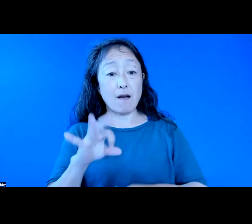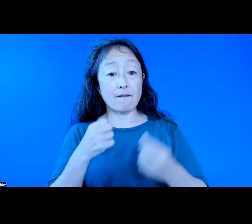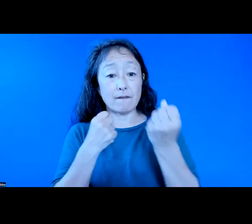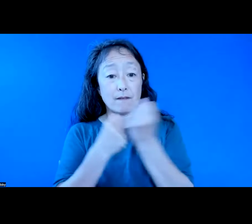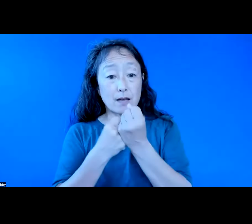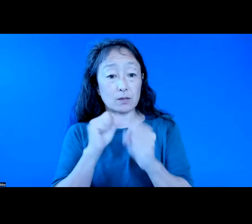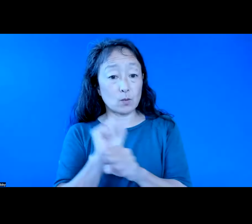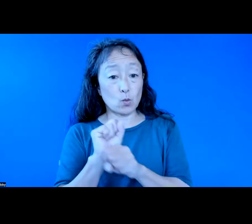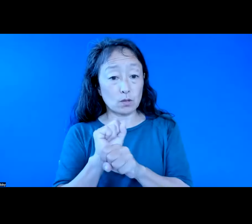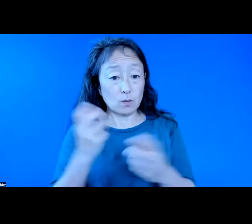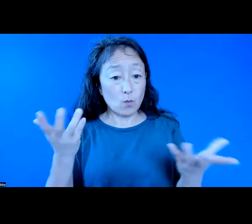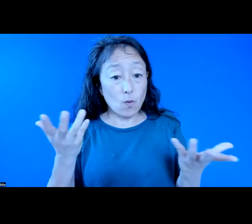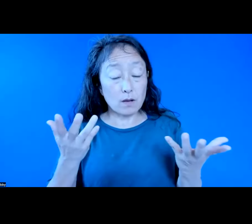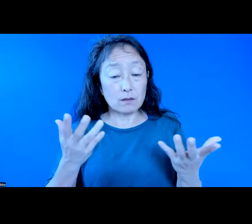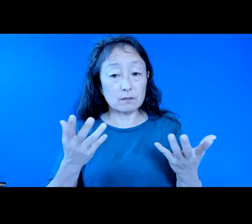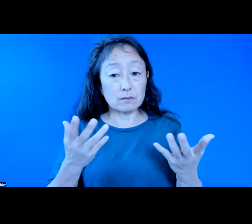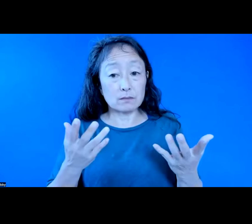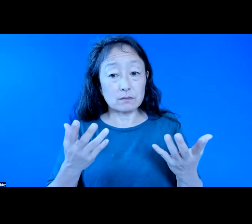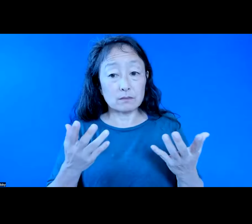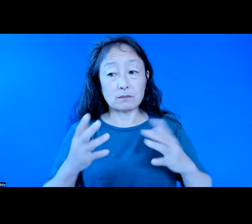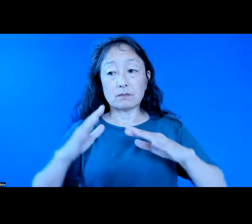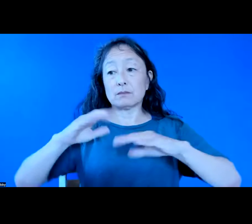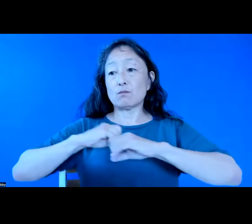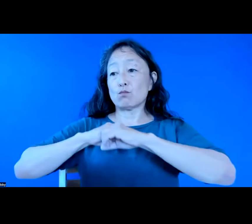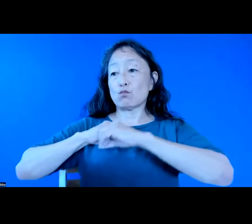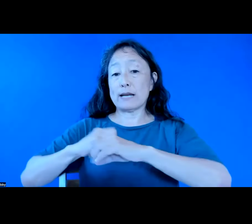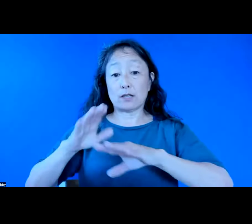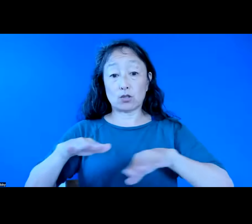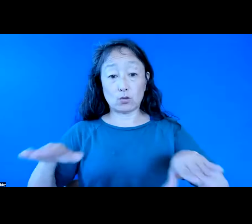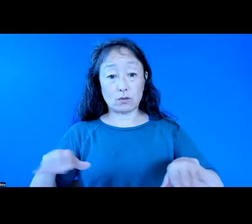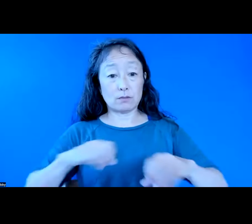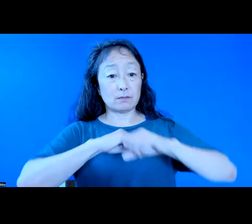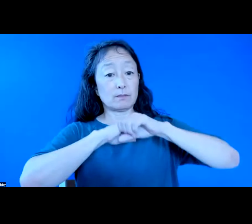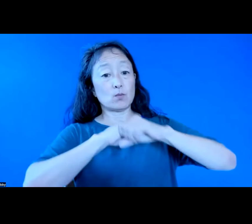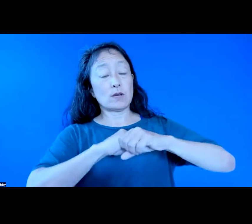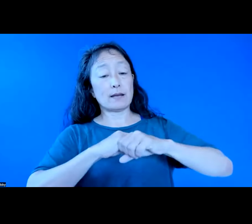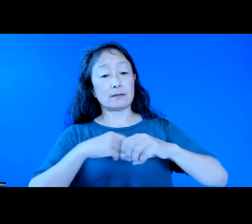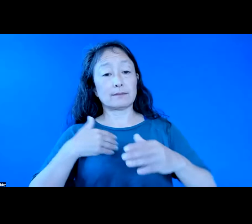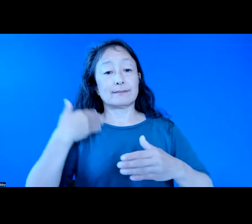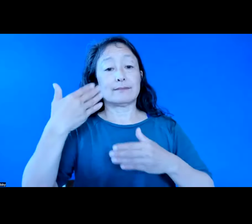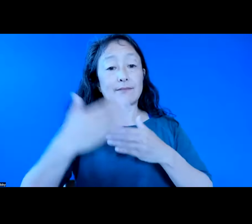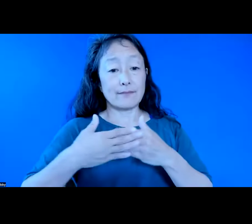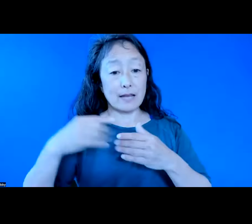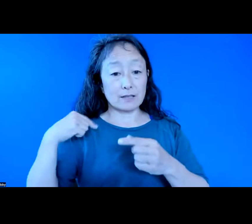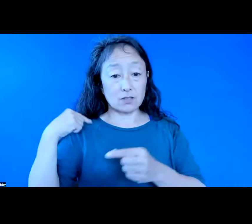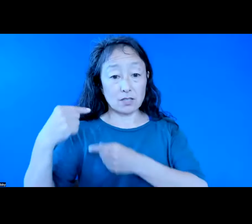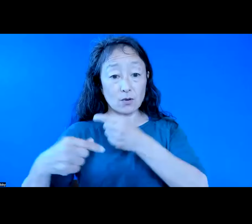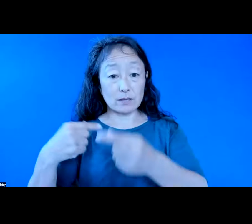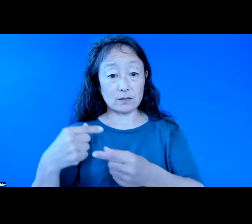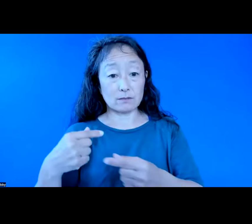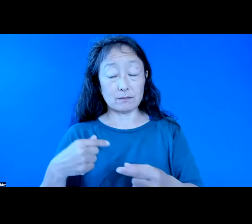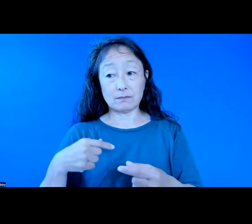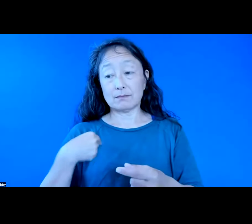must be protecting the children, the next generation. And I'm coming from the Carlisle